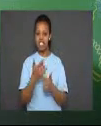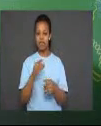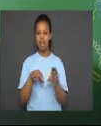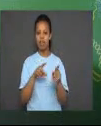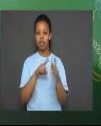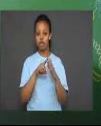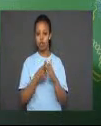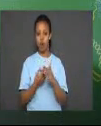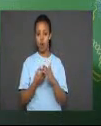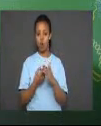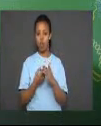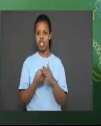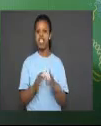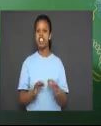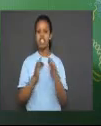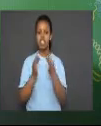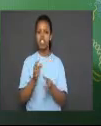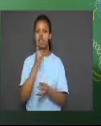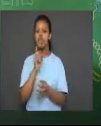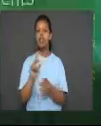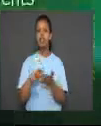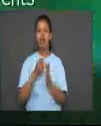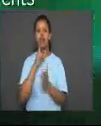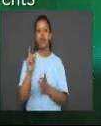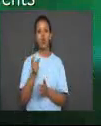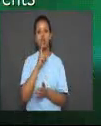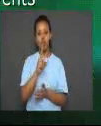the term succession means.